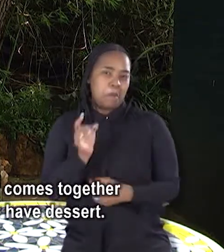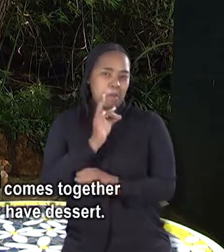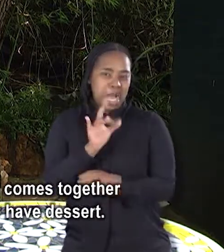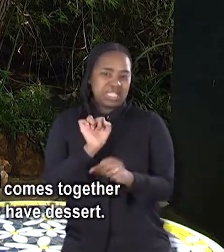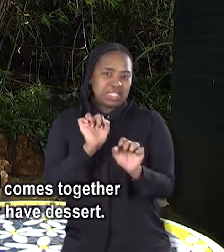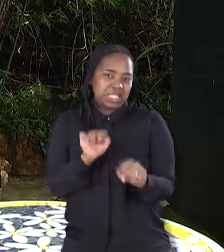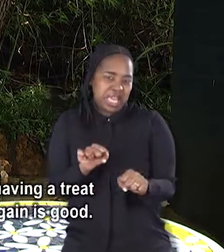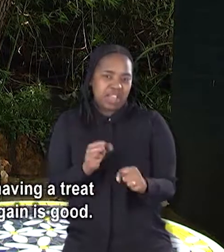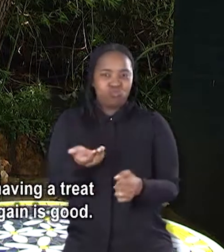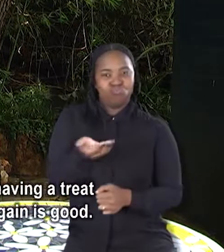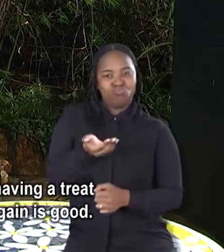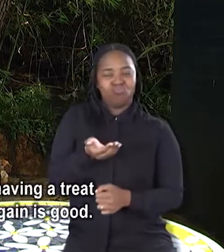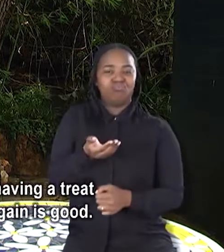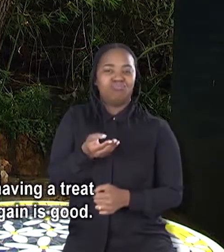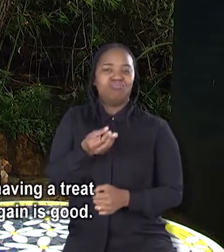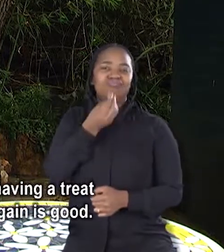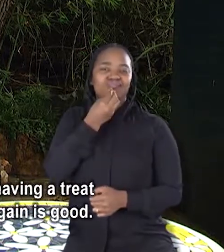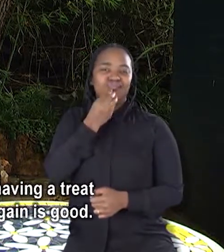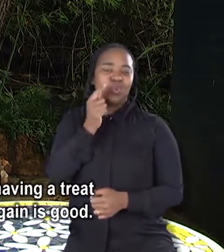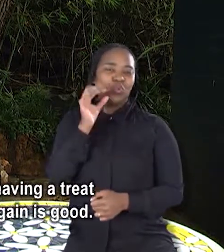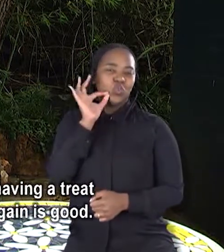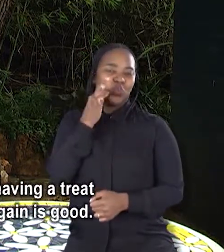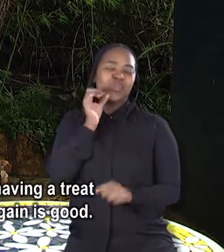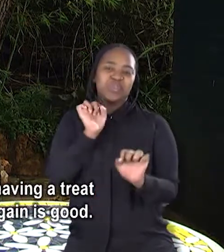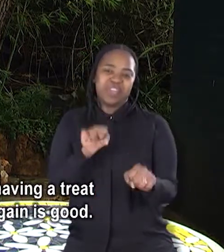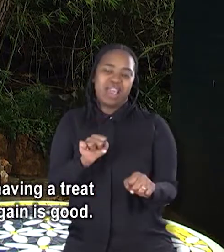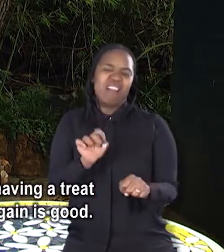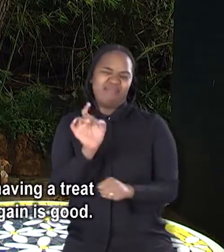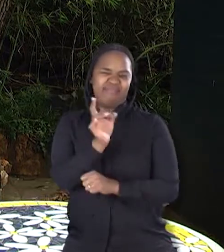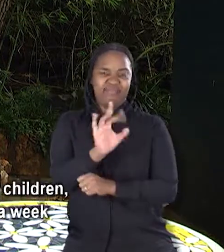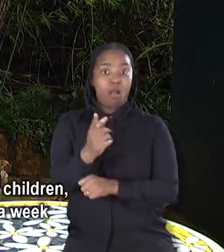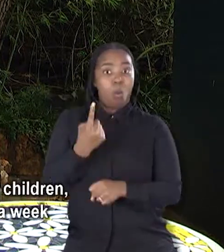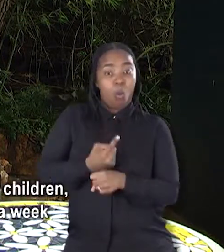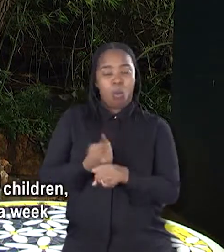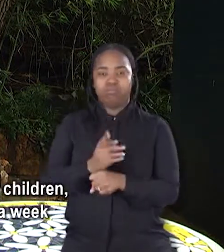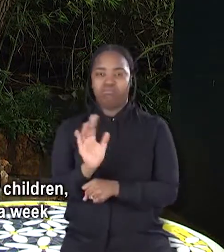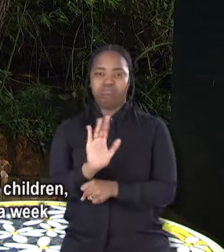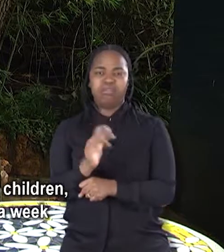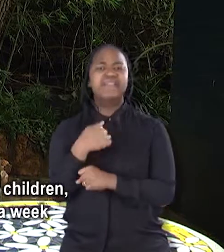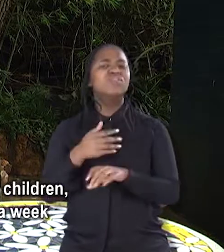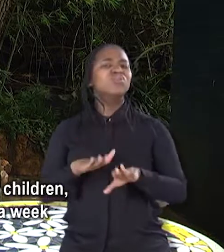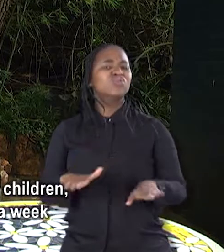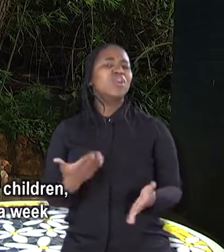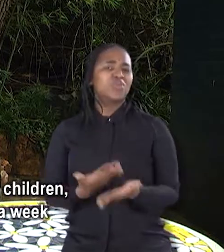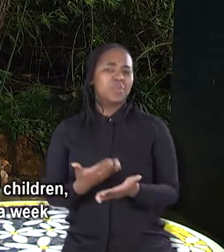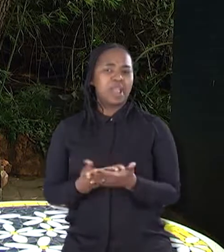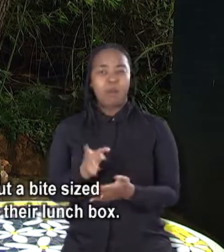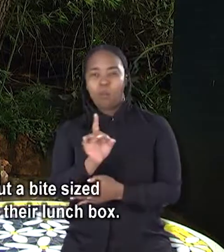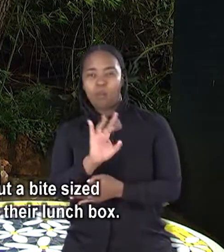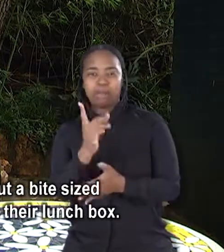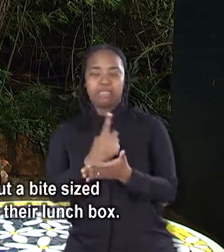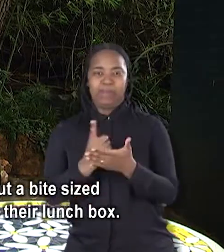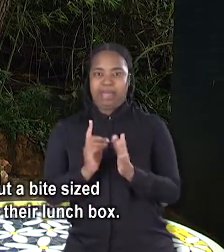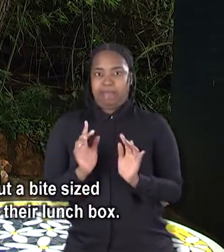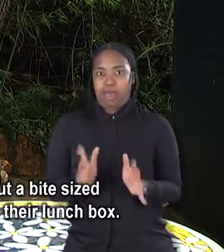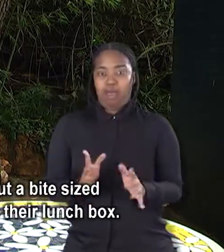dessert So definitely now and again a treat is good Even for children now and again once a week